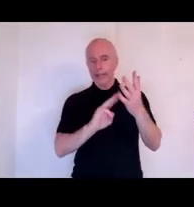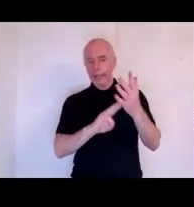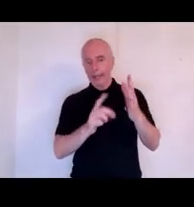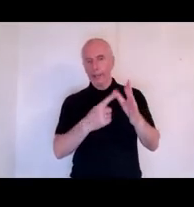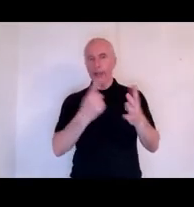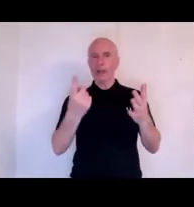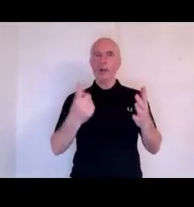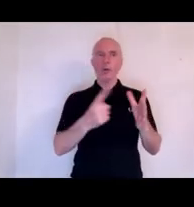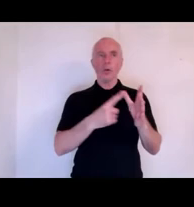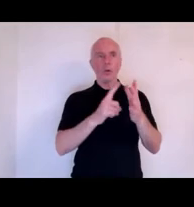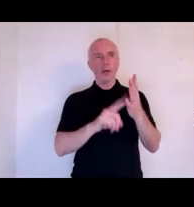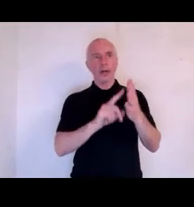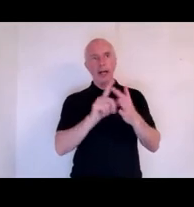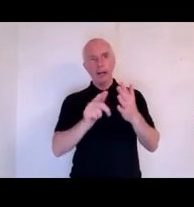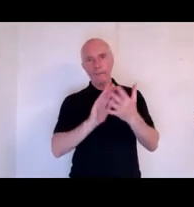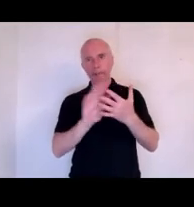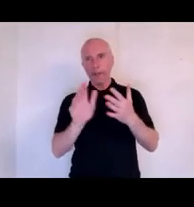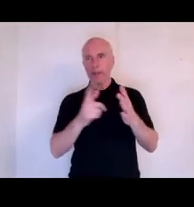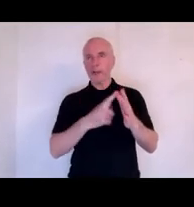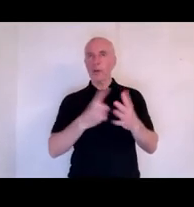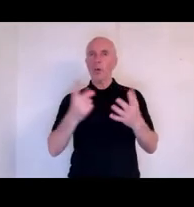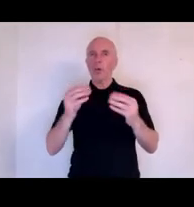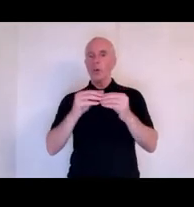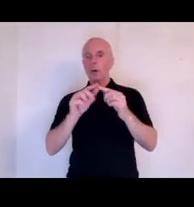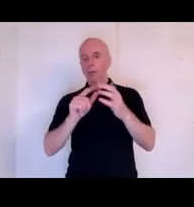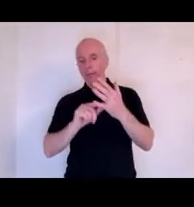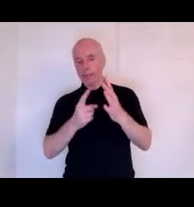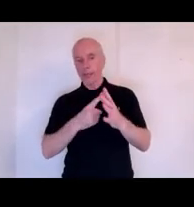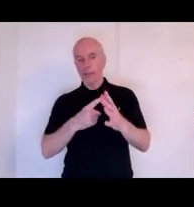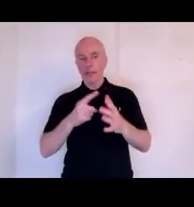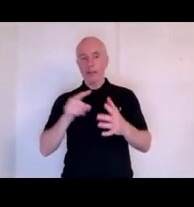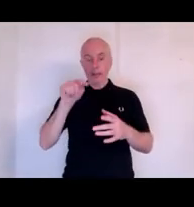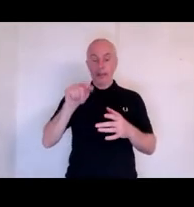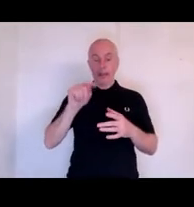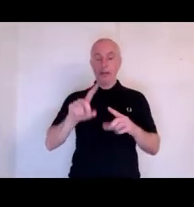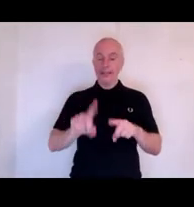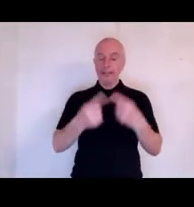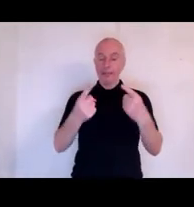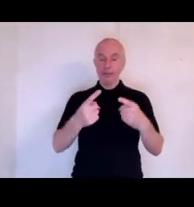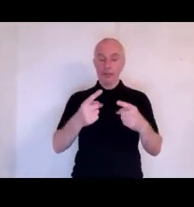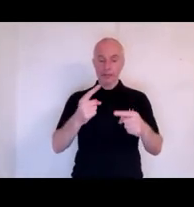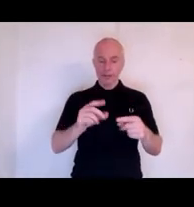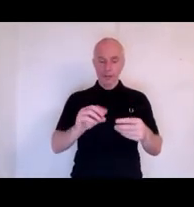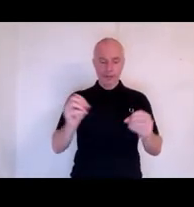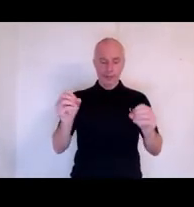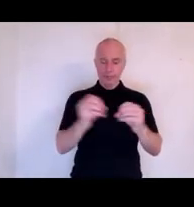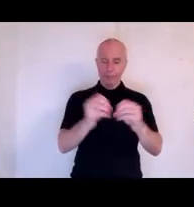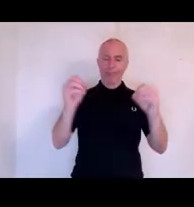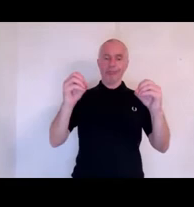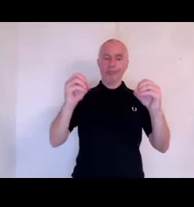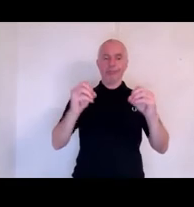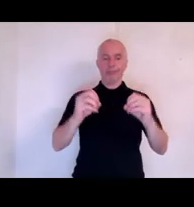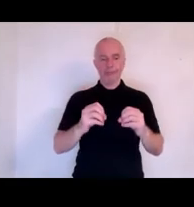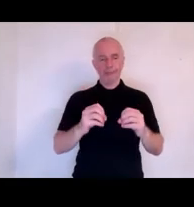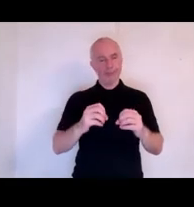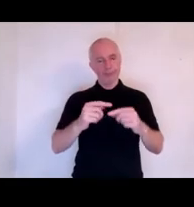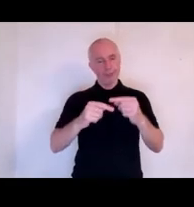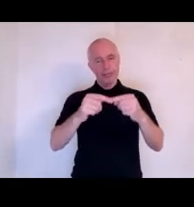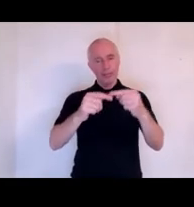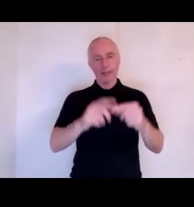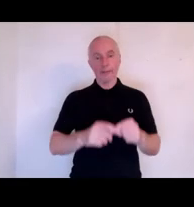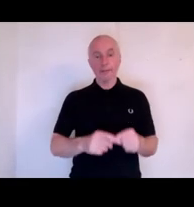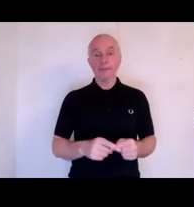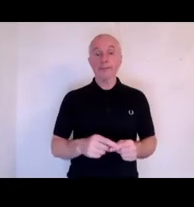particle, we consider each of those to be a channel of reactions. We have to do some experiments. And when I say some experiments,